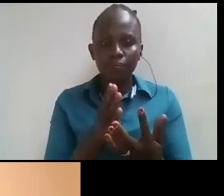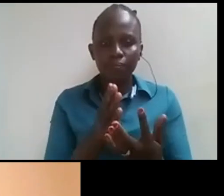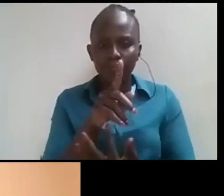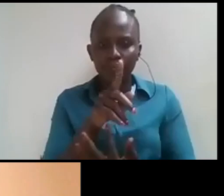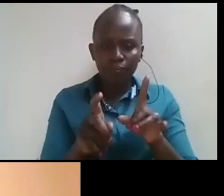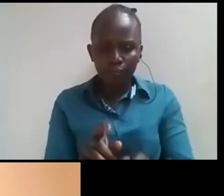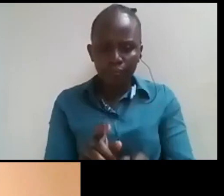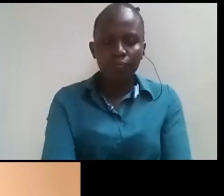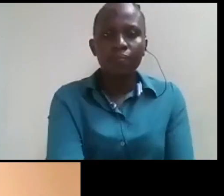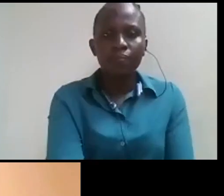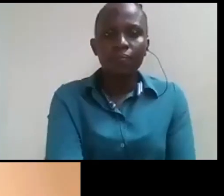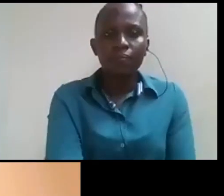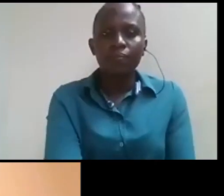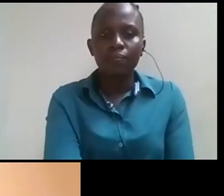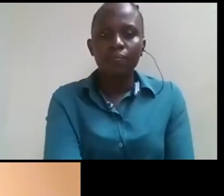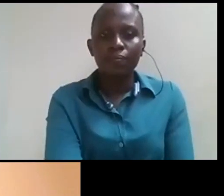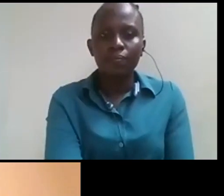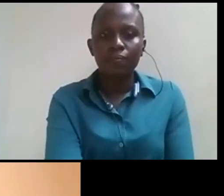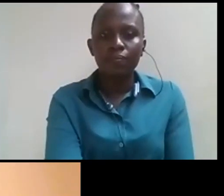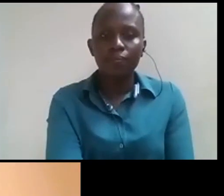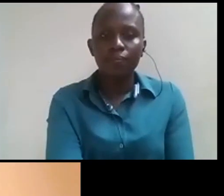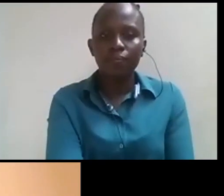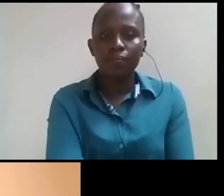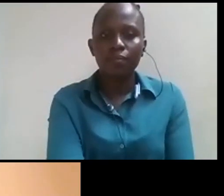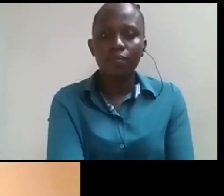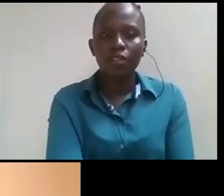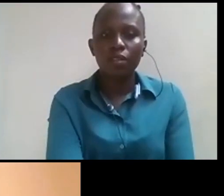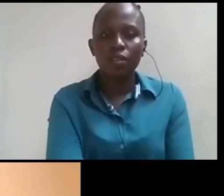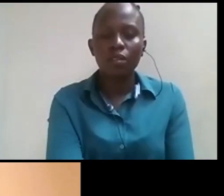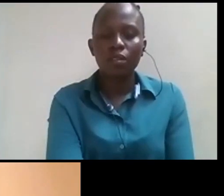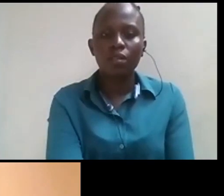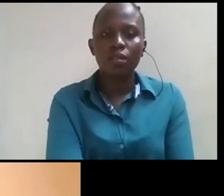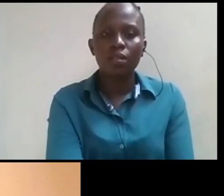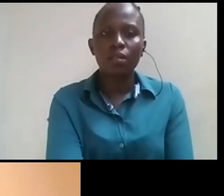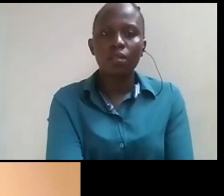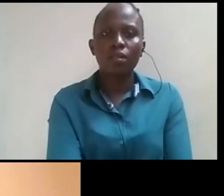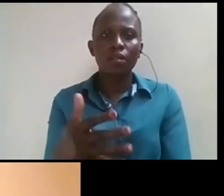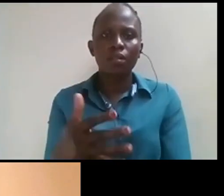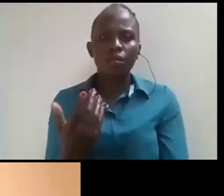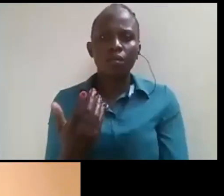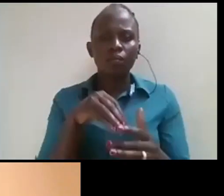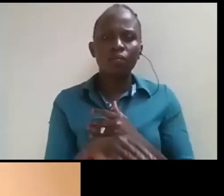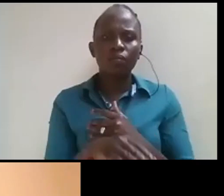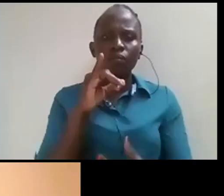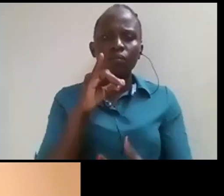Someone is asking, Bana, how we register to be part of these incubation centers. The youth ideathon is just one of those.